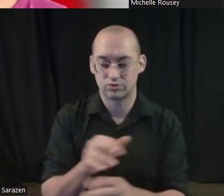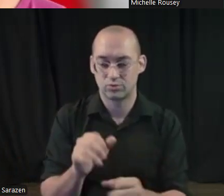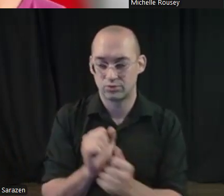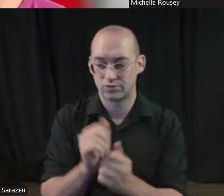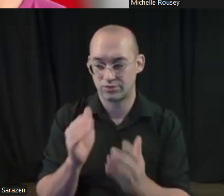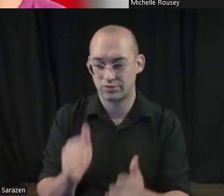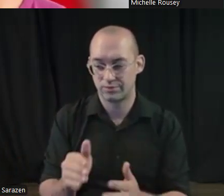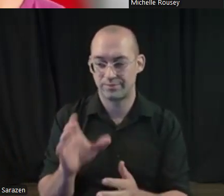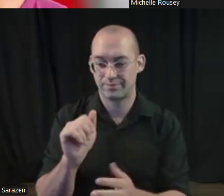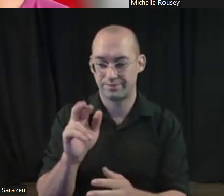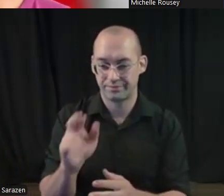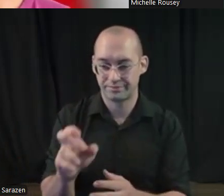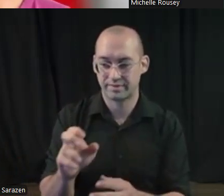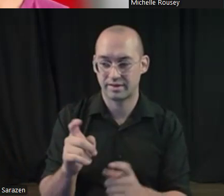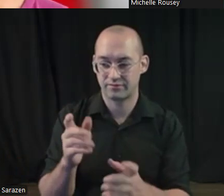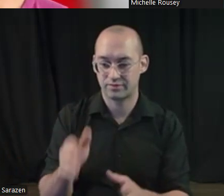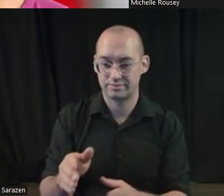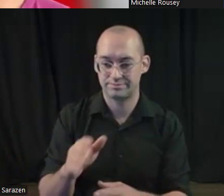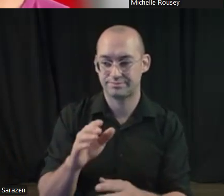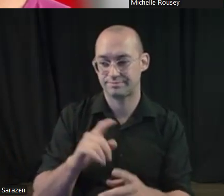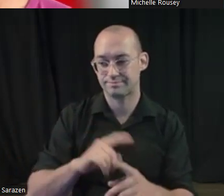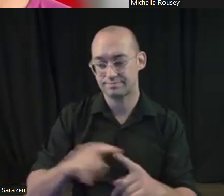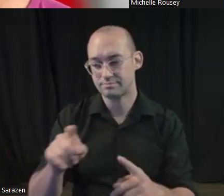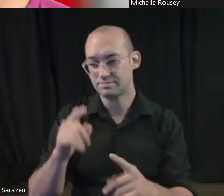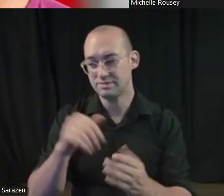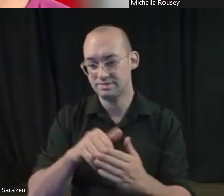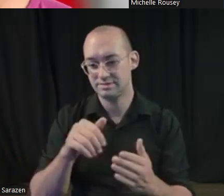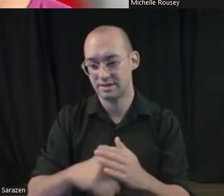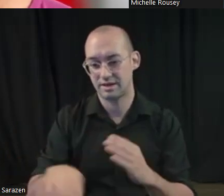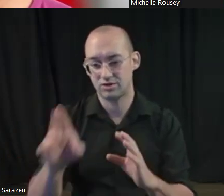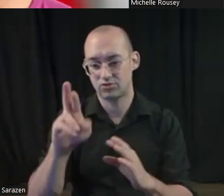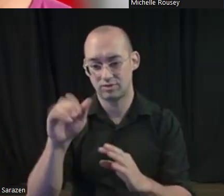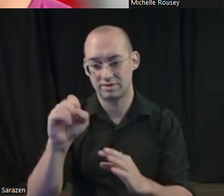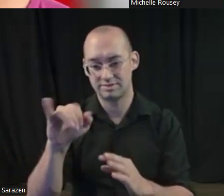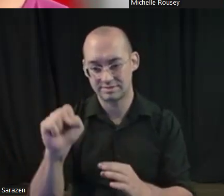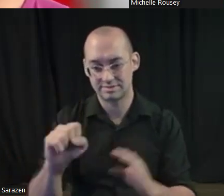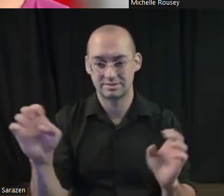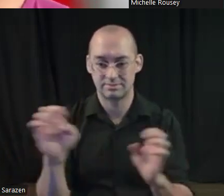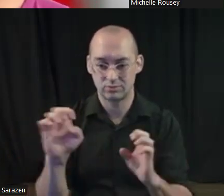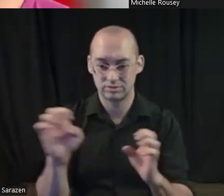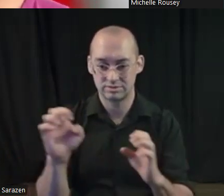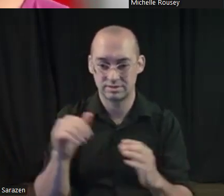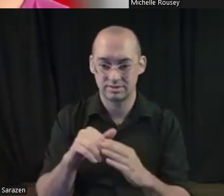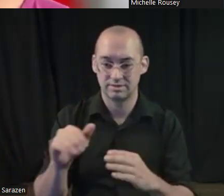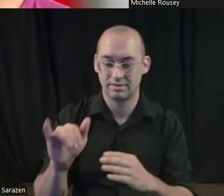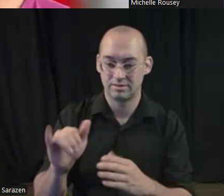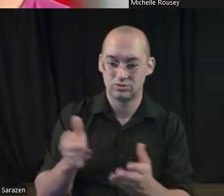at moments of crisis on yet another hospital admission. And only then was I offered information about a local CRC whose resources